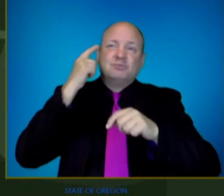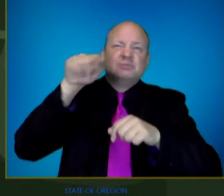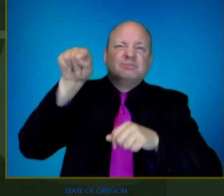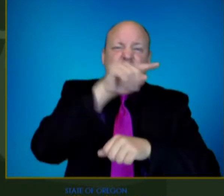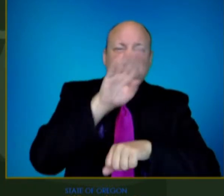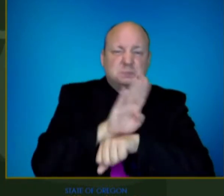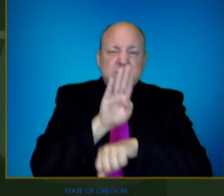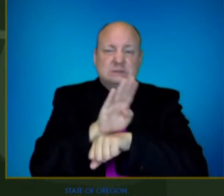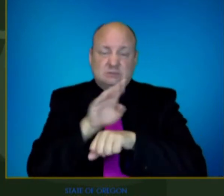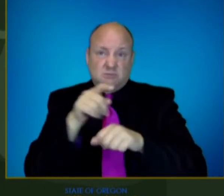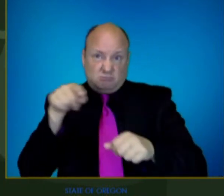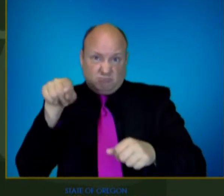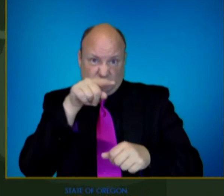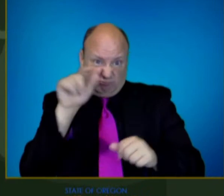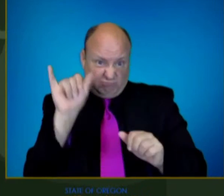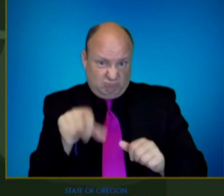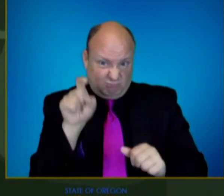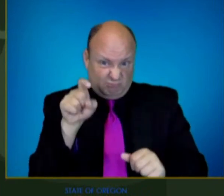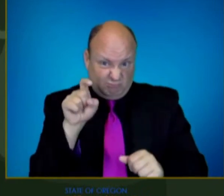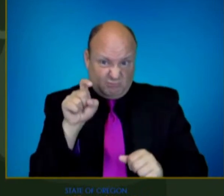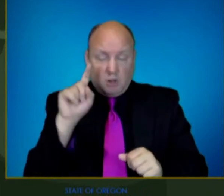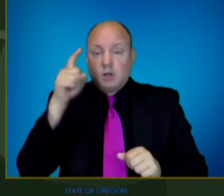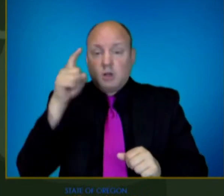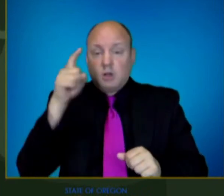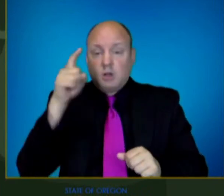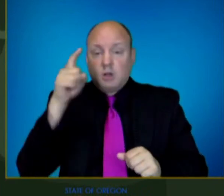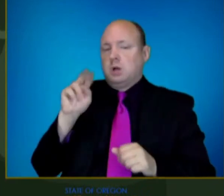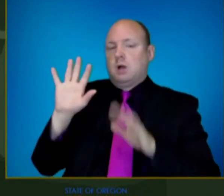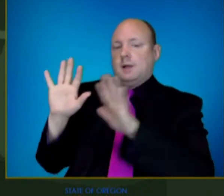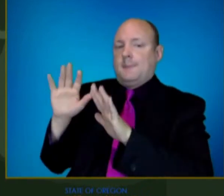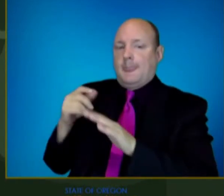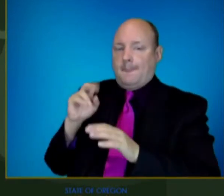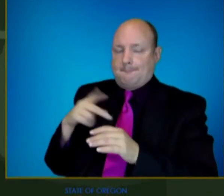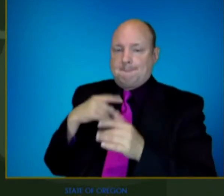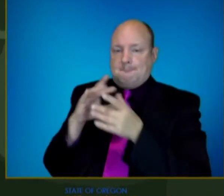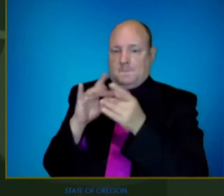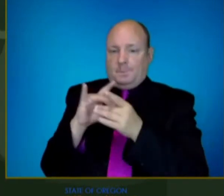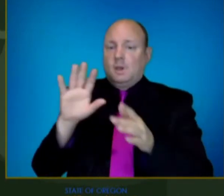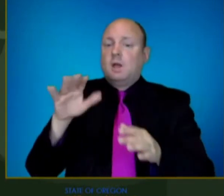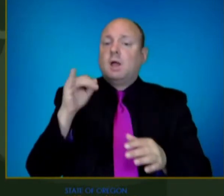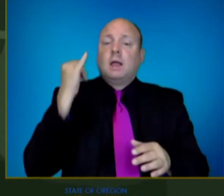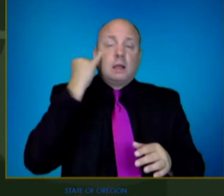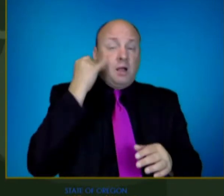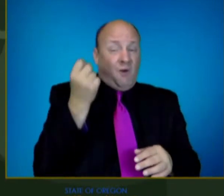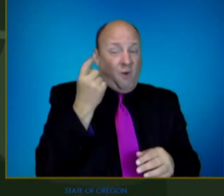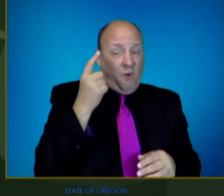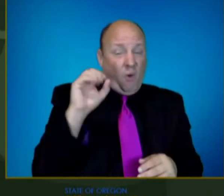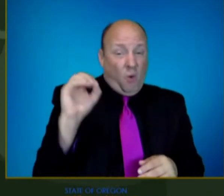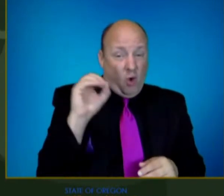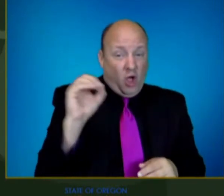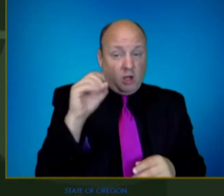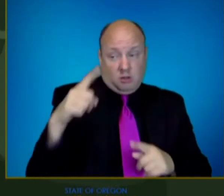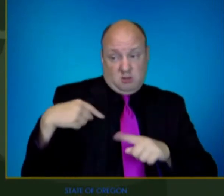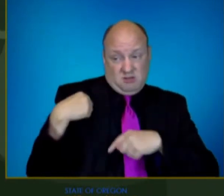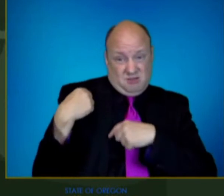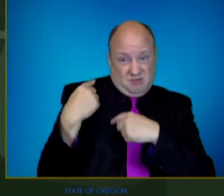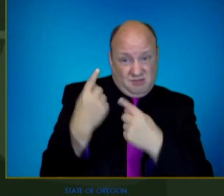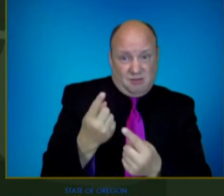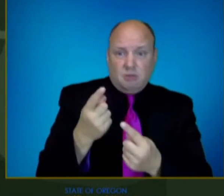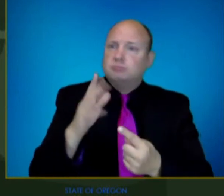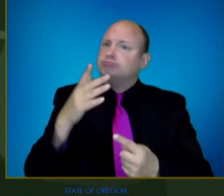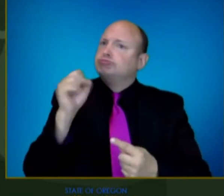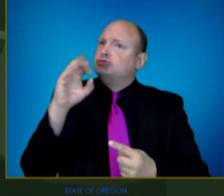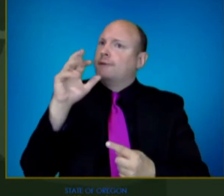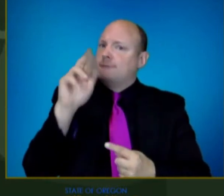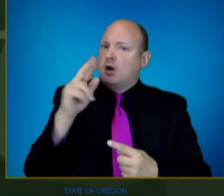Simon, Oregonians throughout this pandemic have done an extraordinary job taking precautions to protect themselves, their family